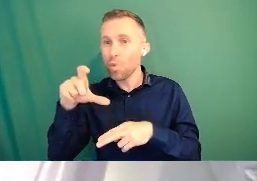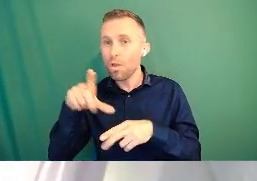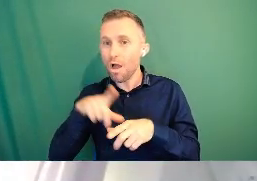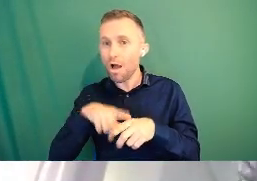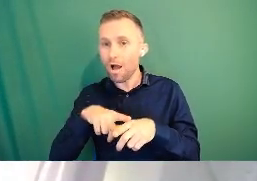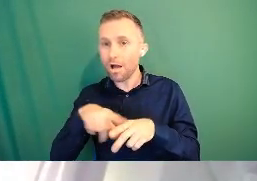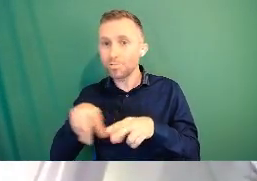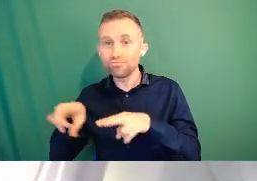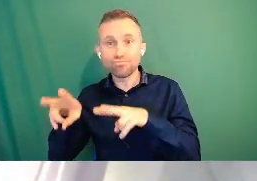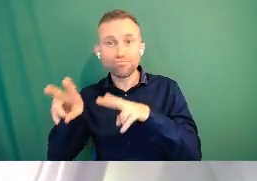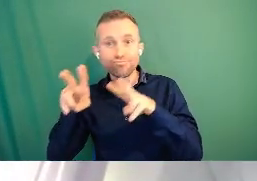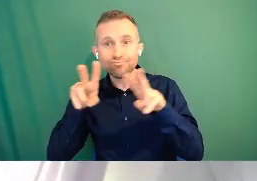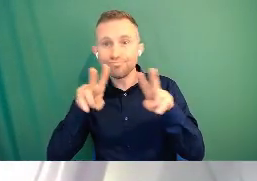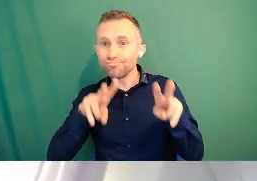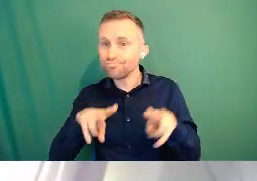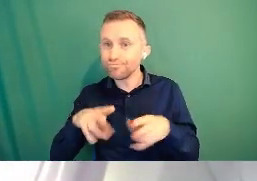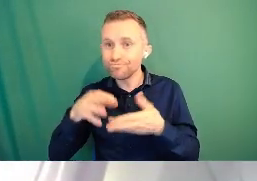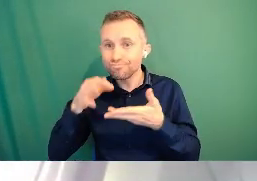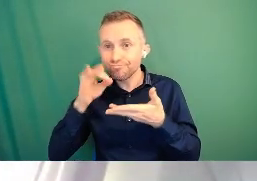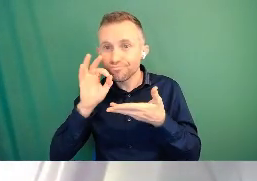in the courtyard then.